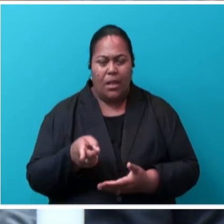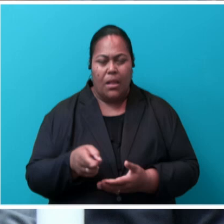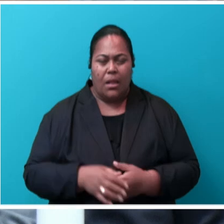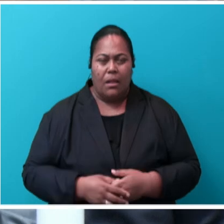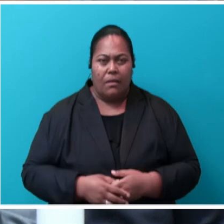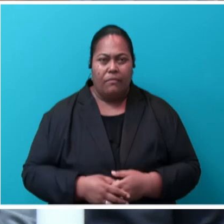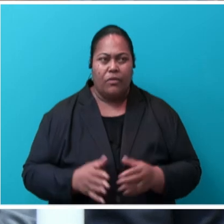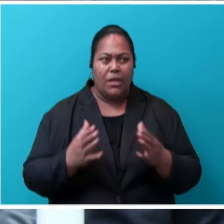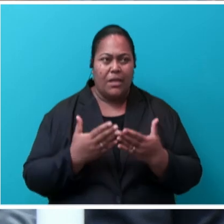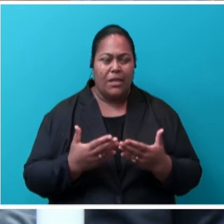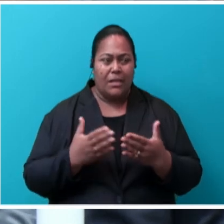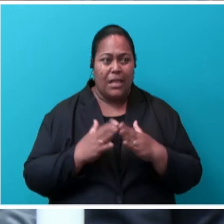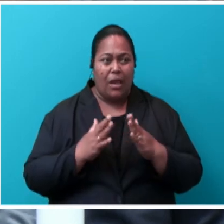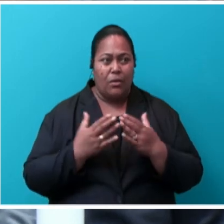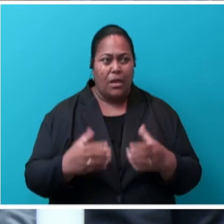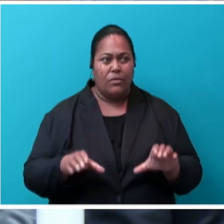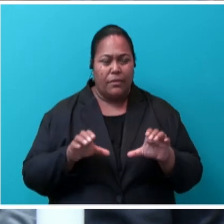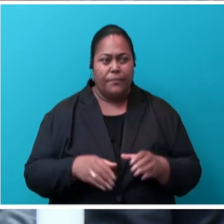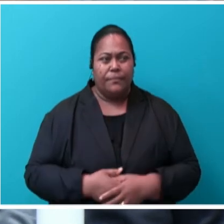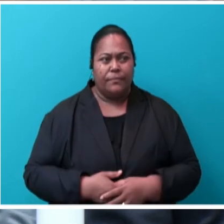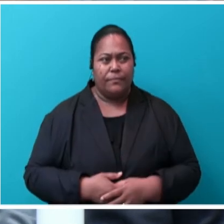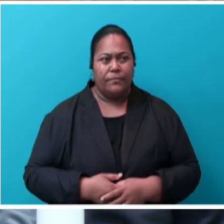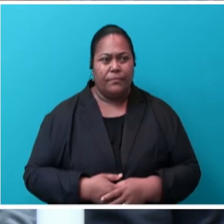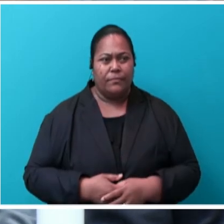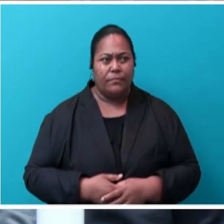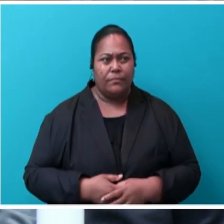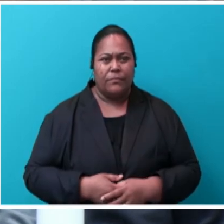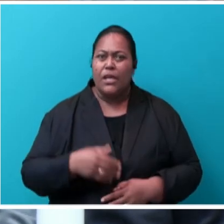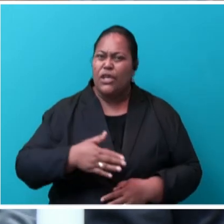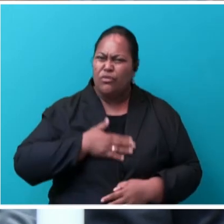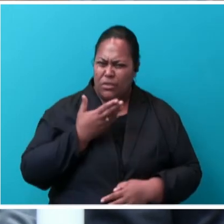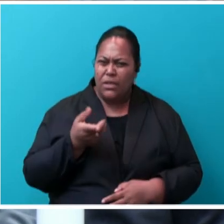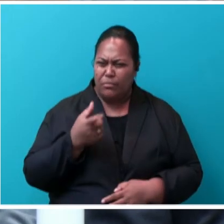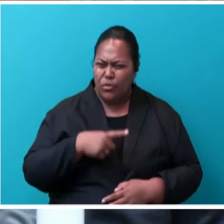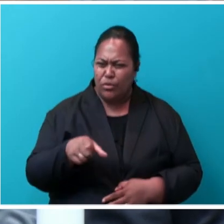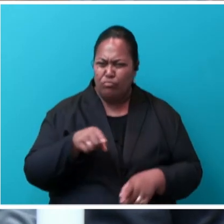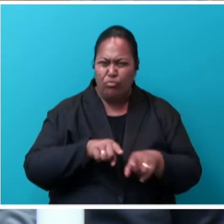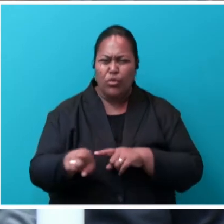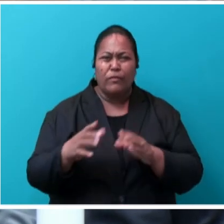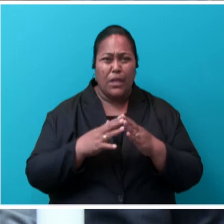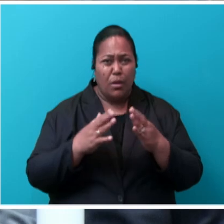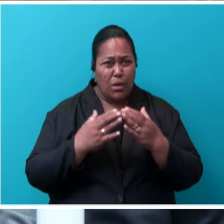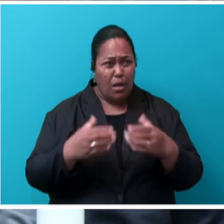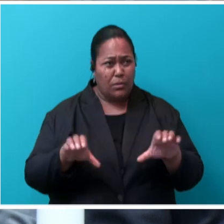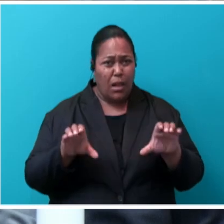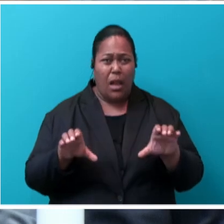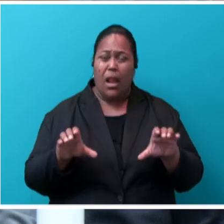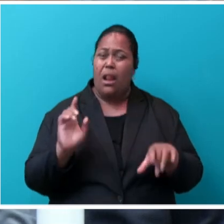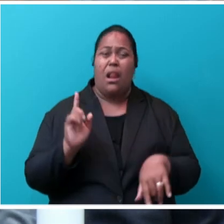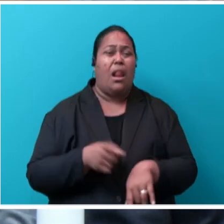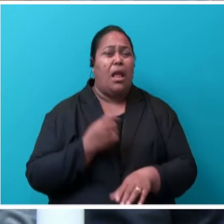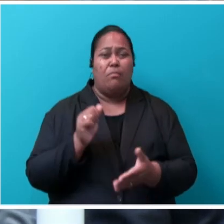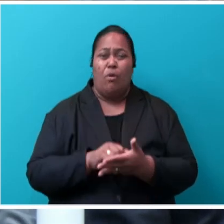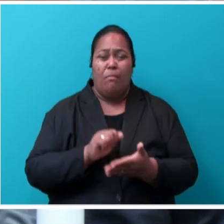respective councils. And it's also very interesting to note that most of these municipal councils have backlogs in the auditing